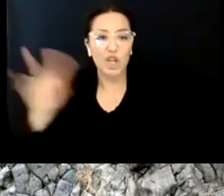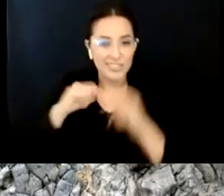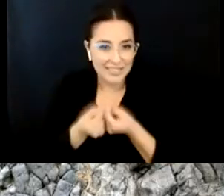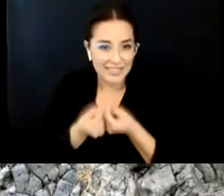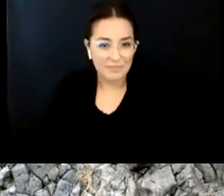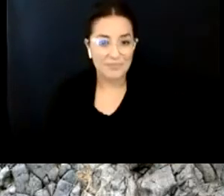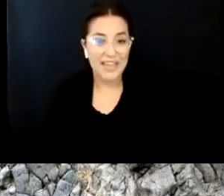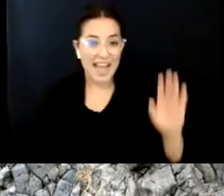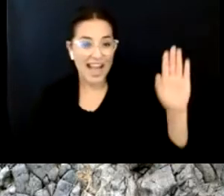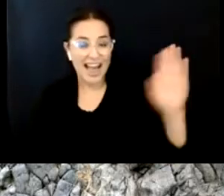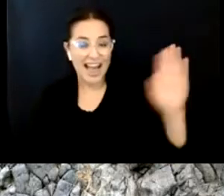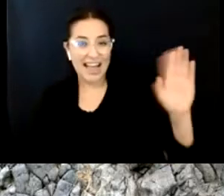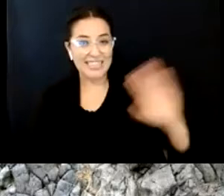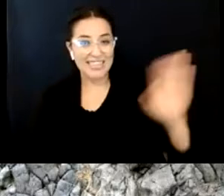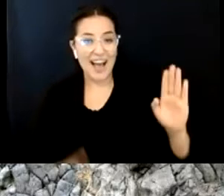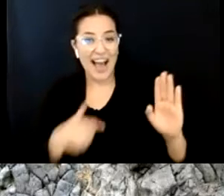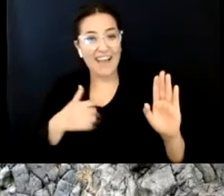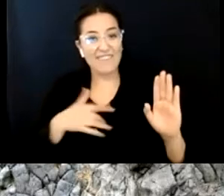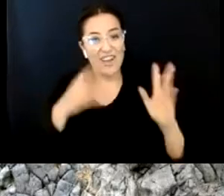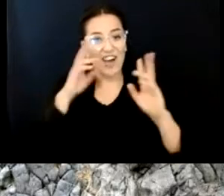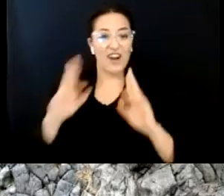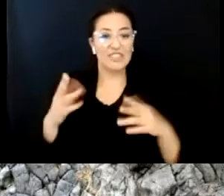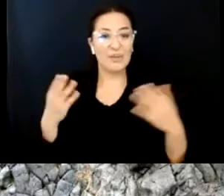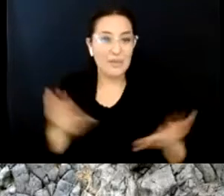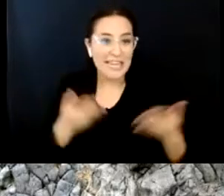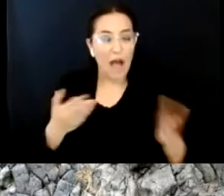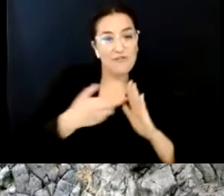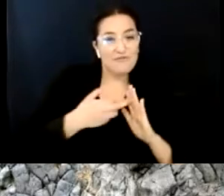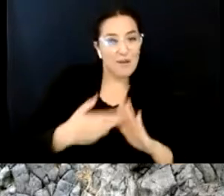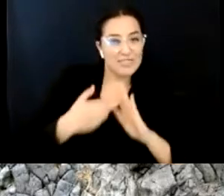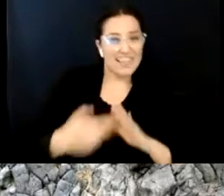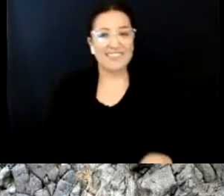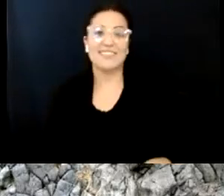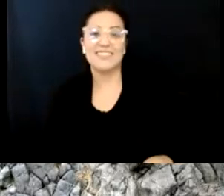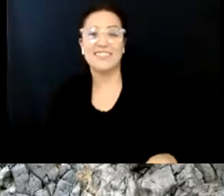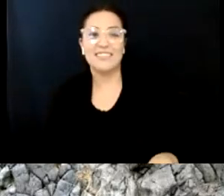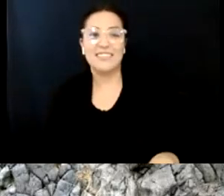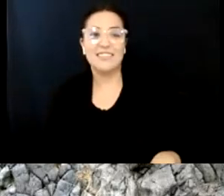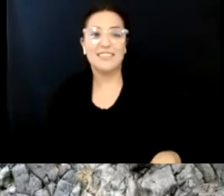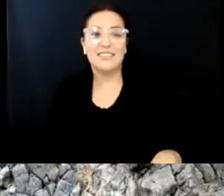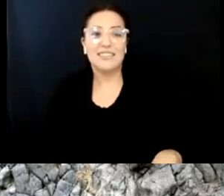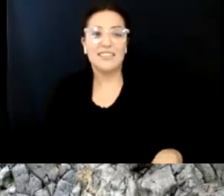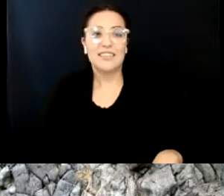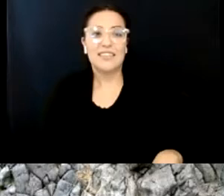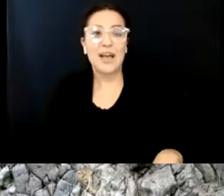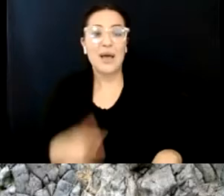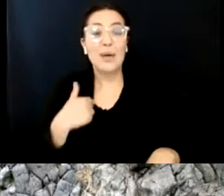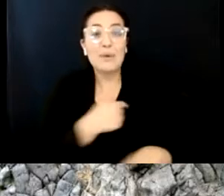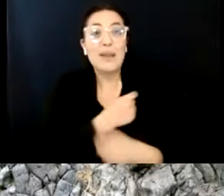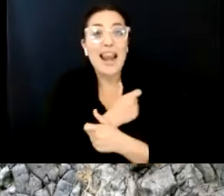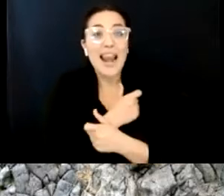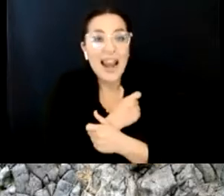Hi, hello. It's an honor to be here, be able to represent. Um, we would love to invite you